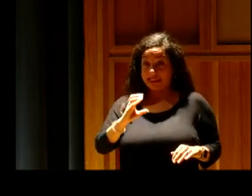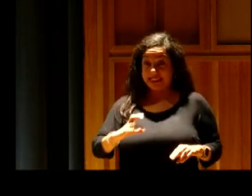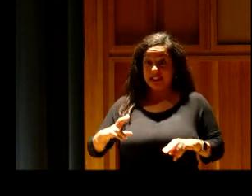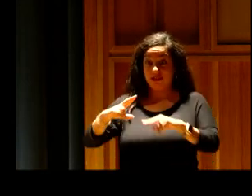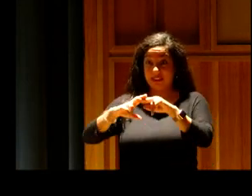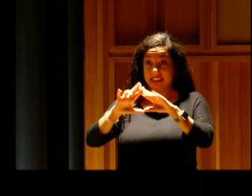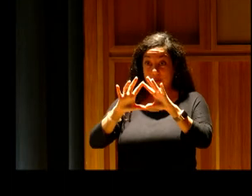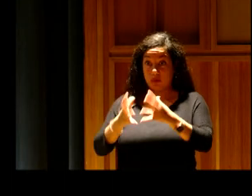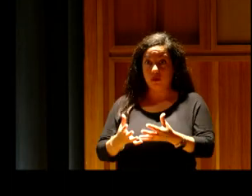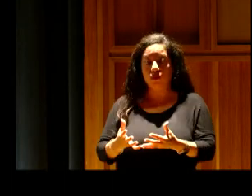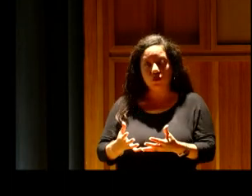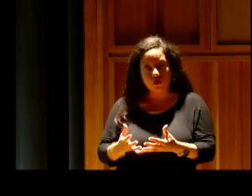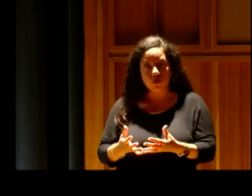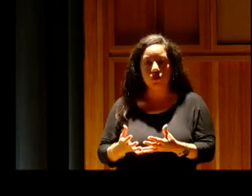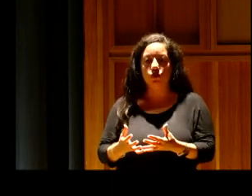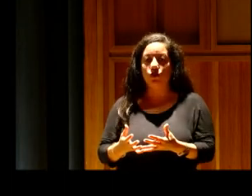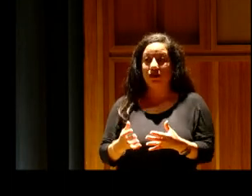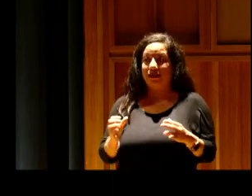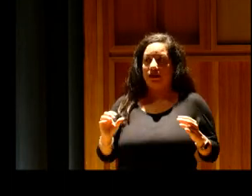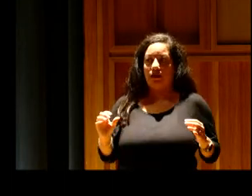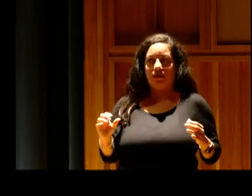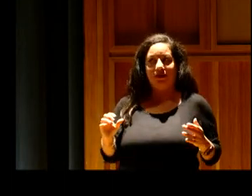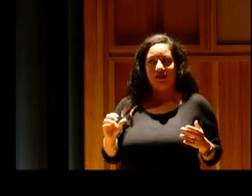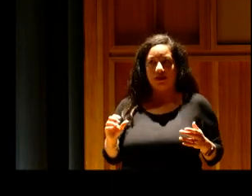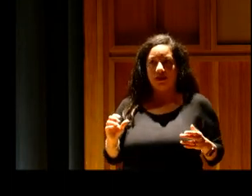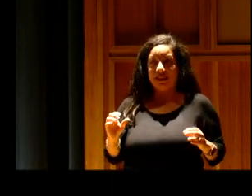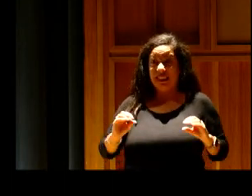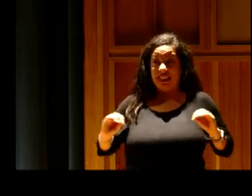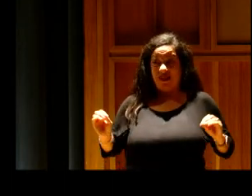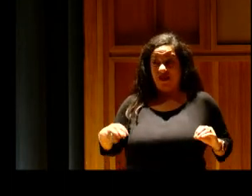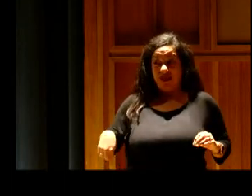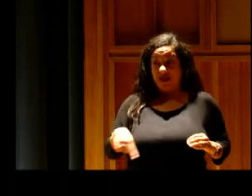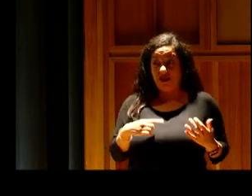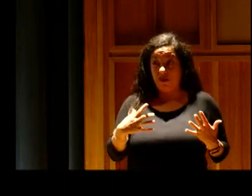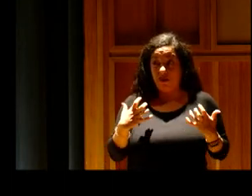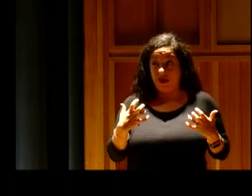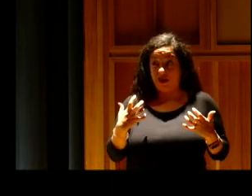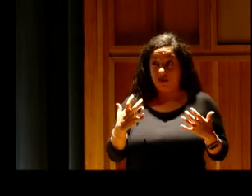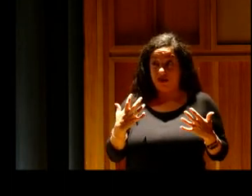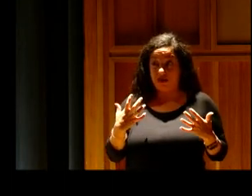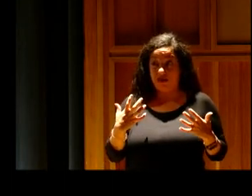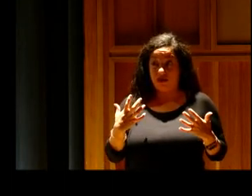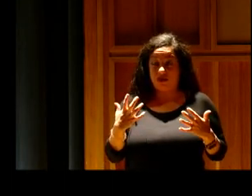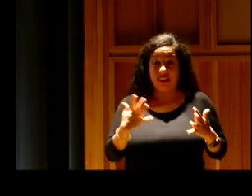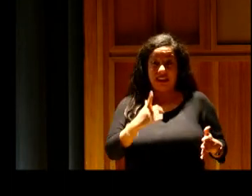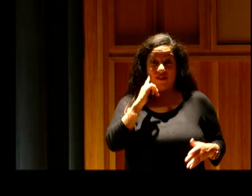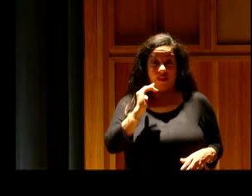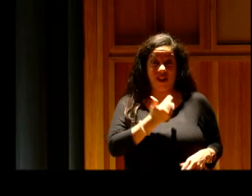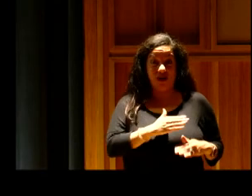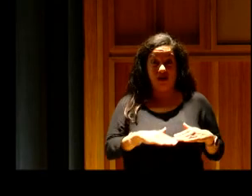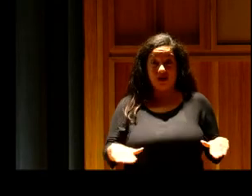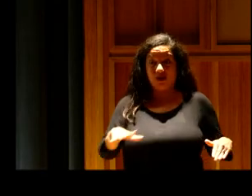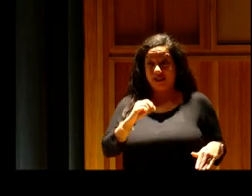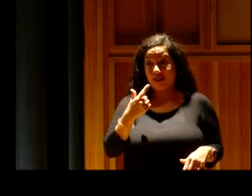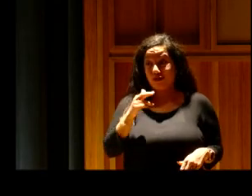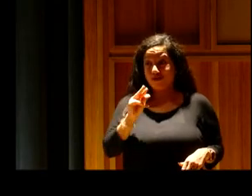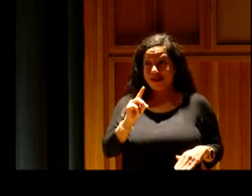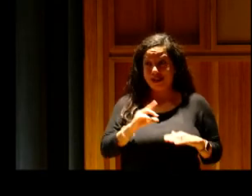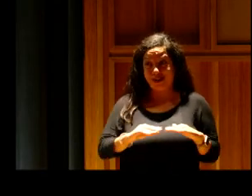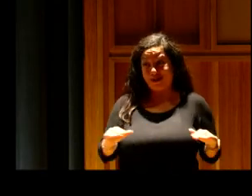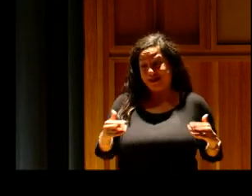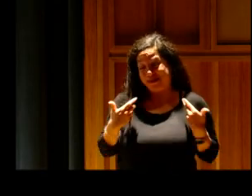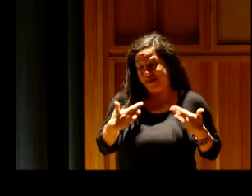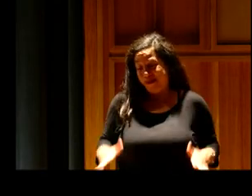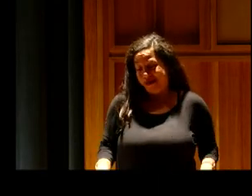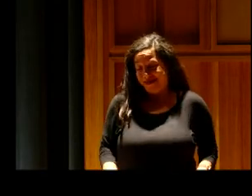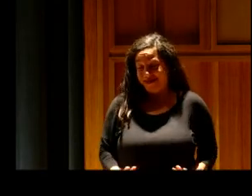increase world. That's a world that none of us would ever want to leave behind for our kids and our grandkids. Now, the